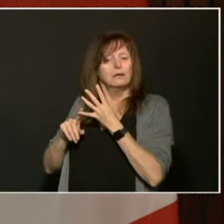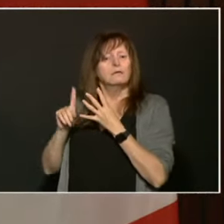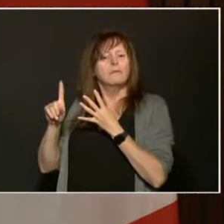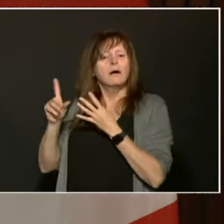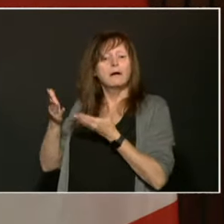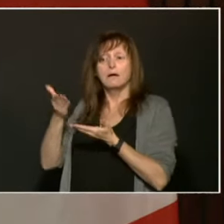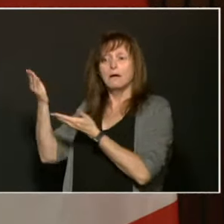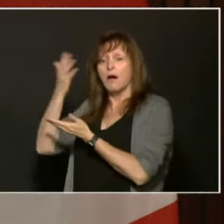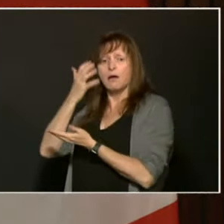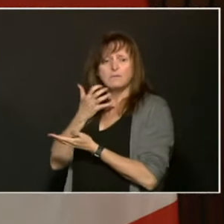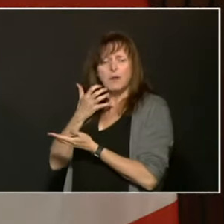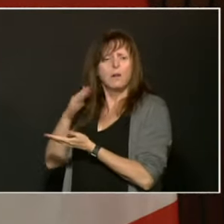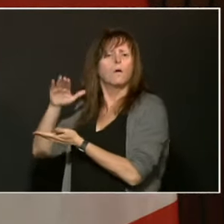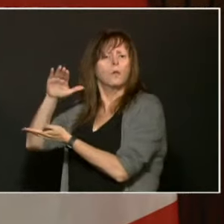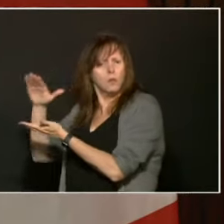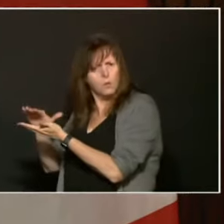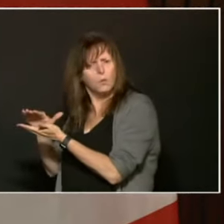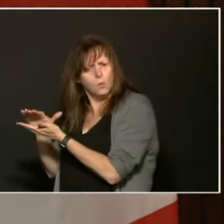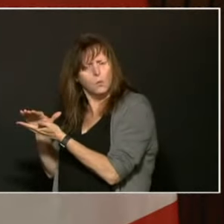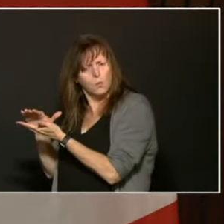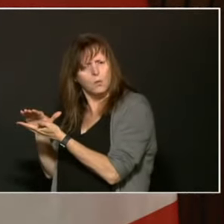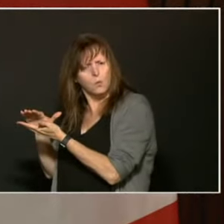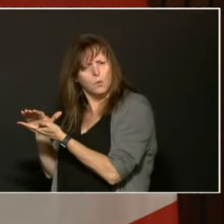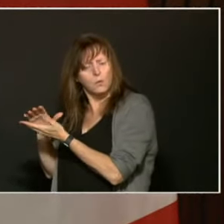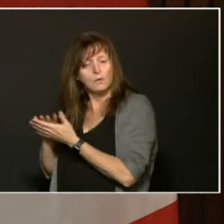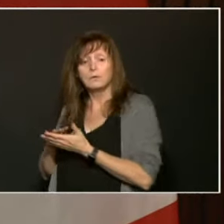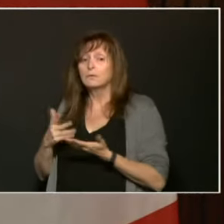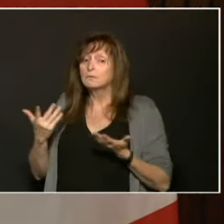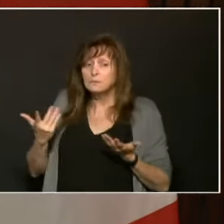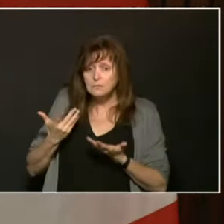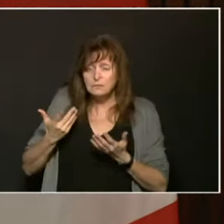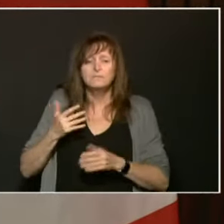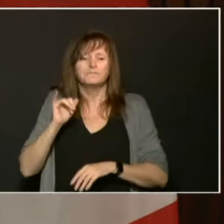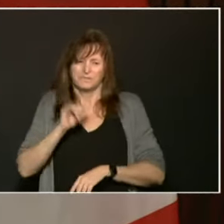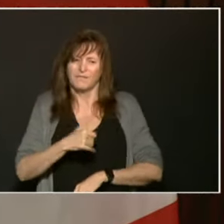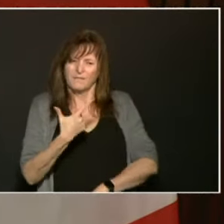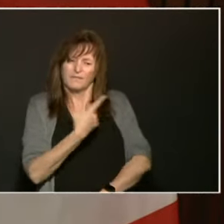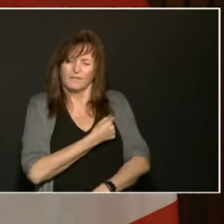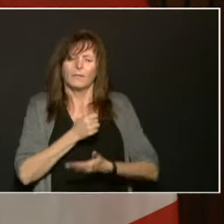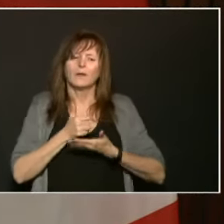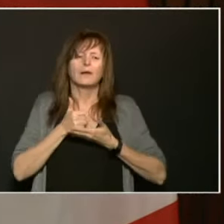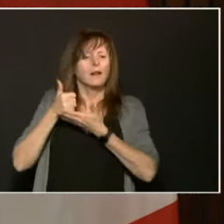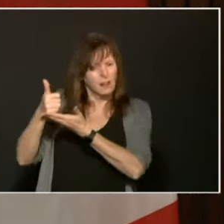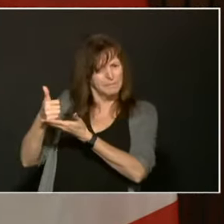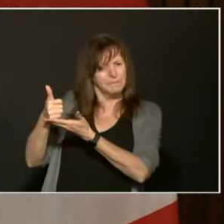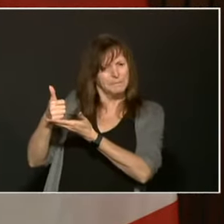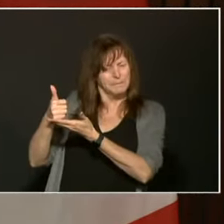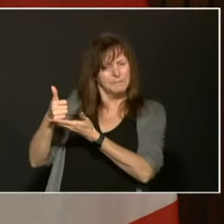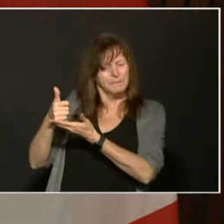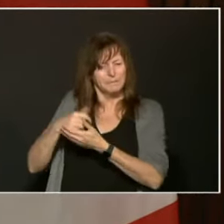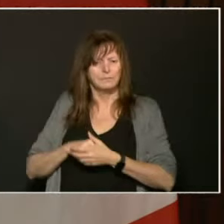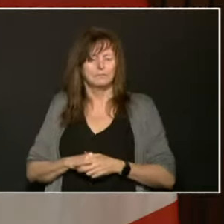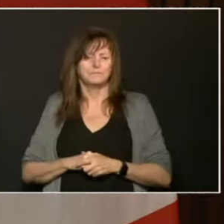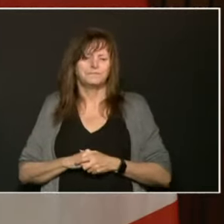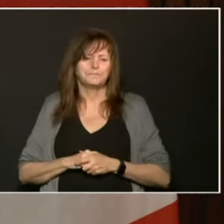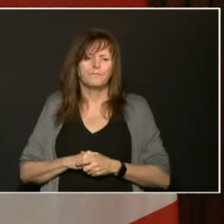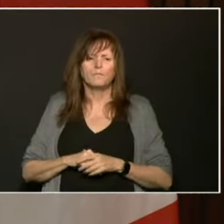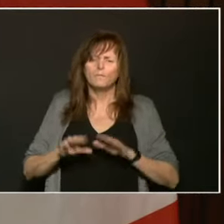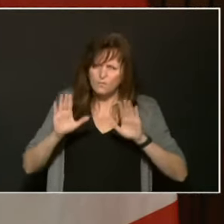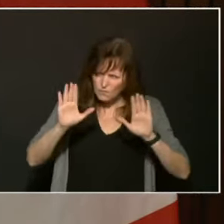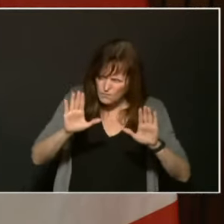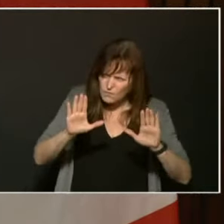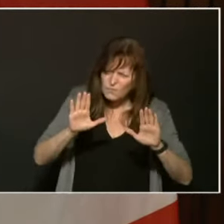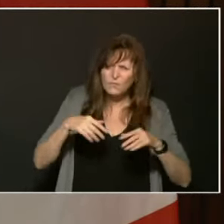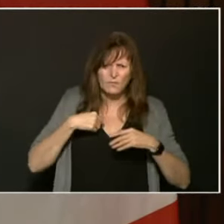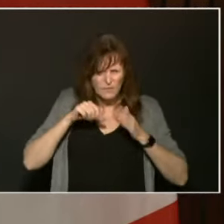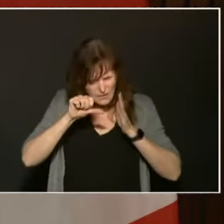is probably an indication of vaccination and of other factors. And that really kind of just brings it back for me about the importance of making sure that we get